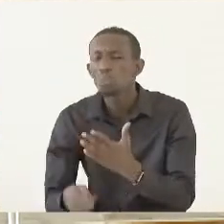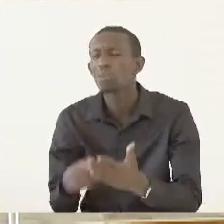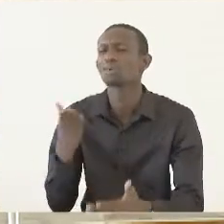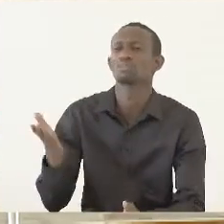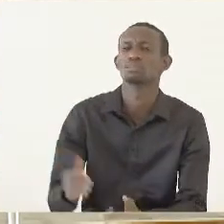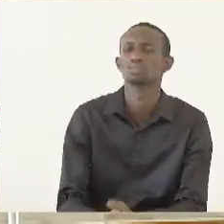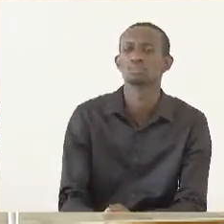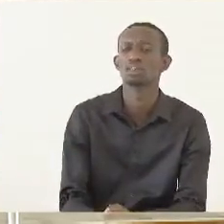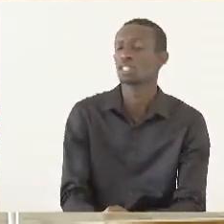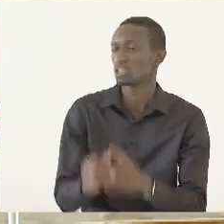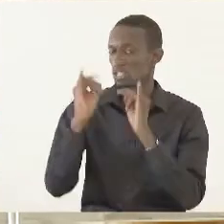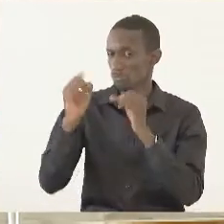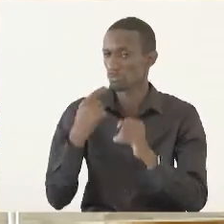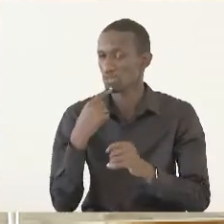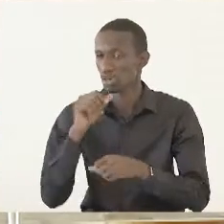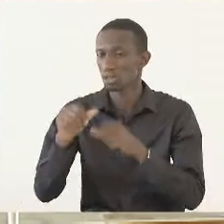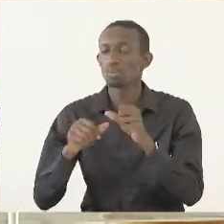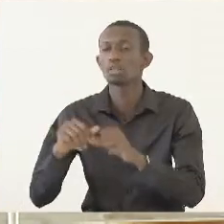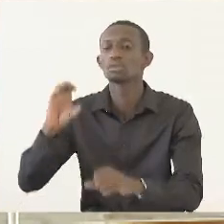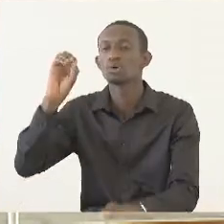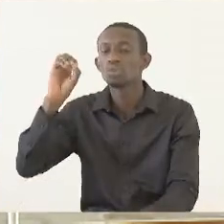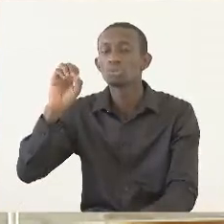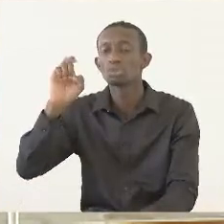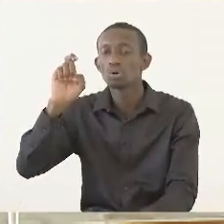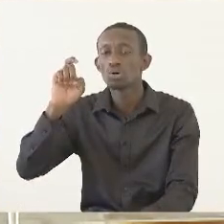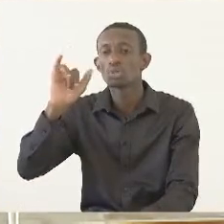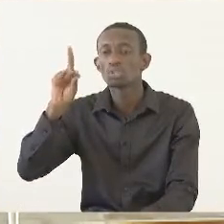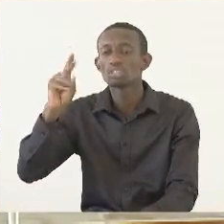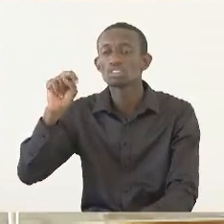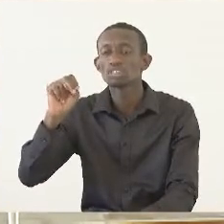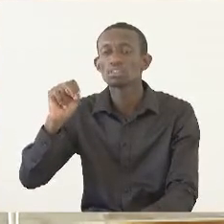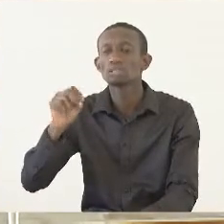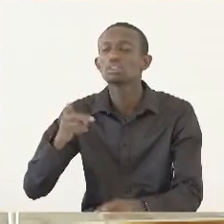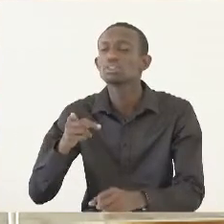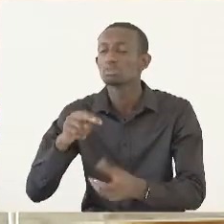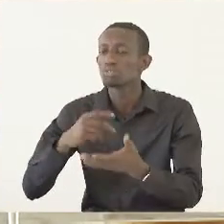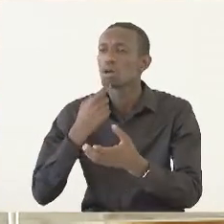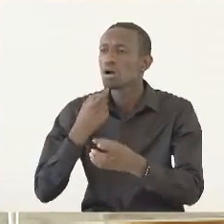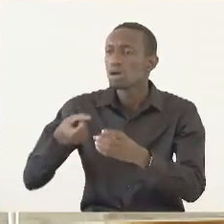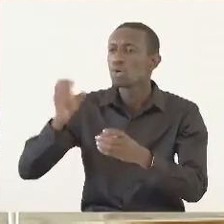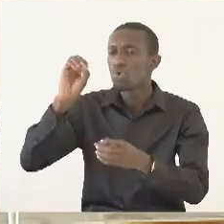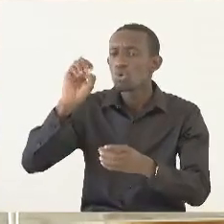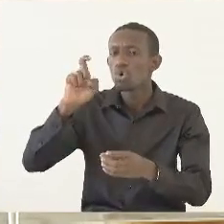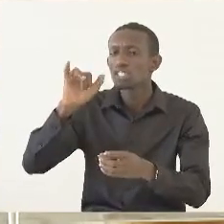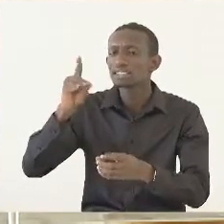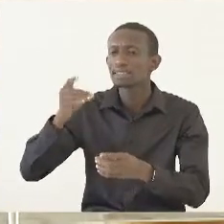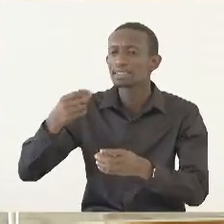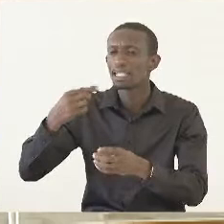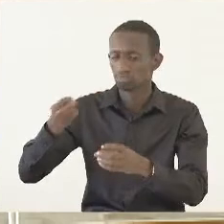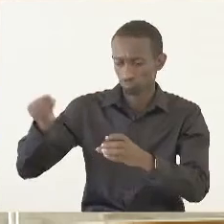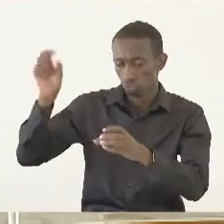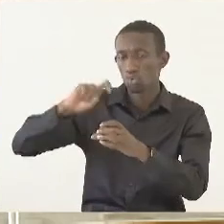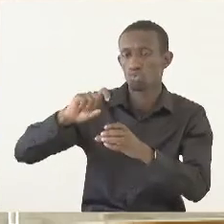talking about oxidation, the oxidation is the addition of the oxygen, remember, or